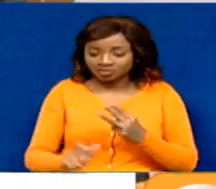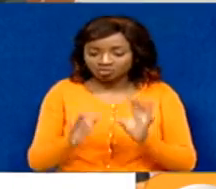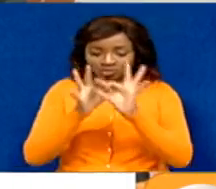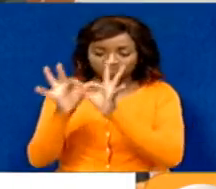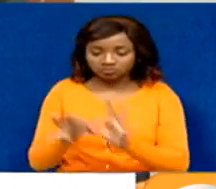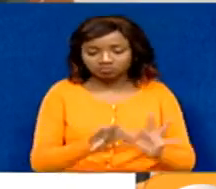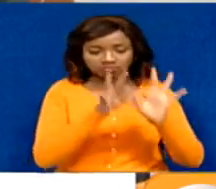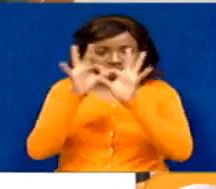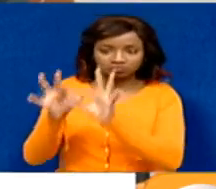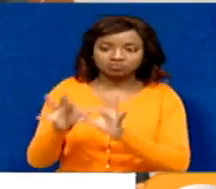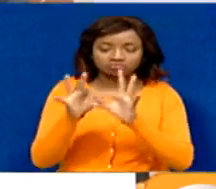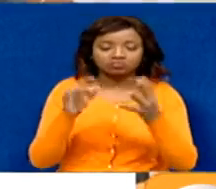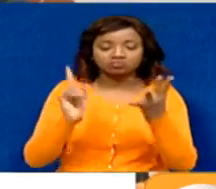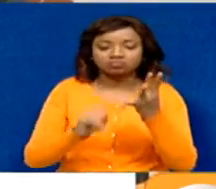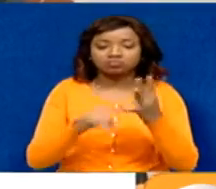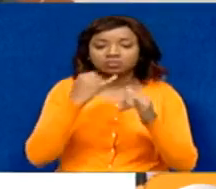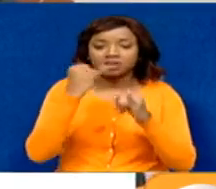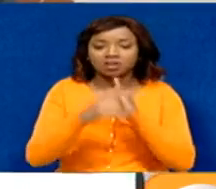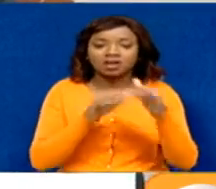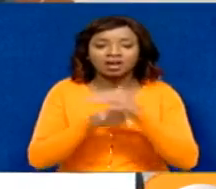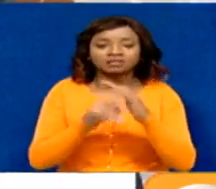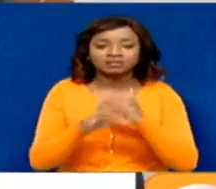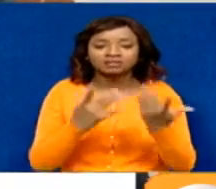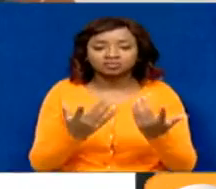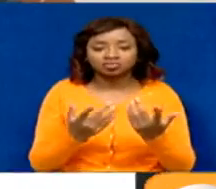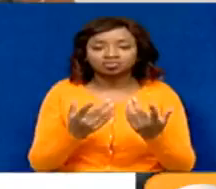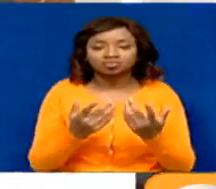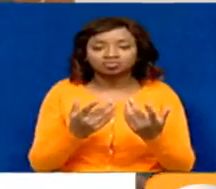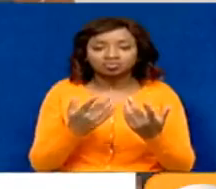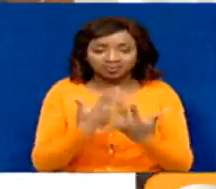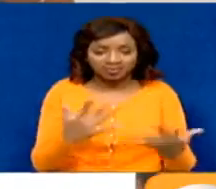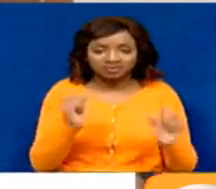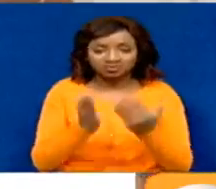coordination, and lastly, access to life-saving commodities.